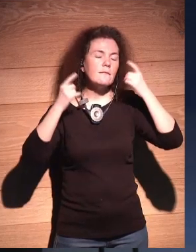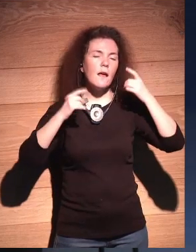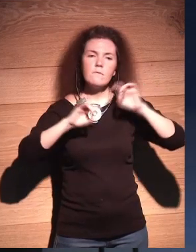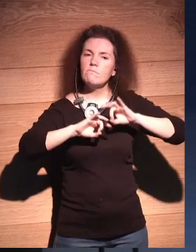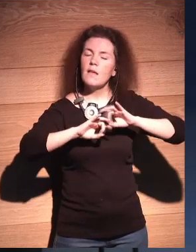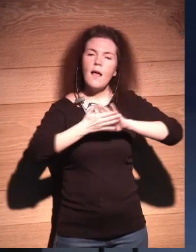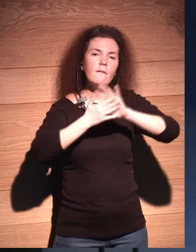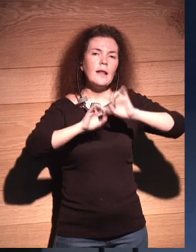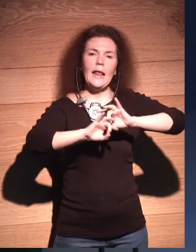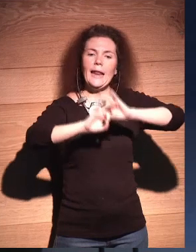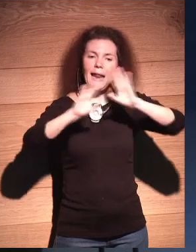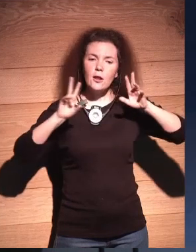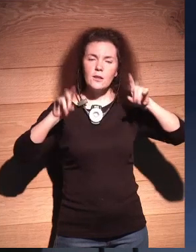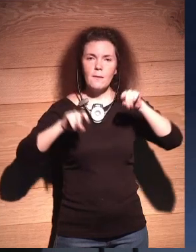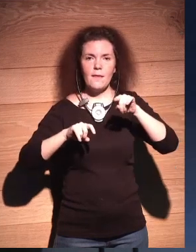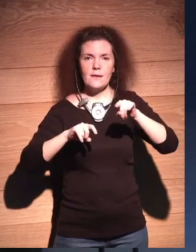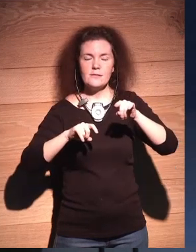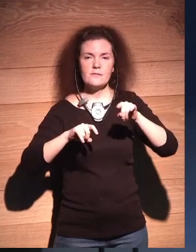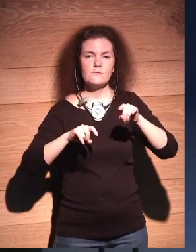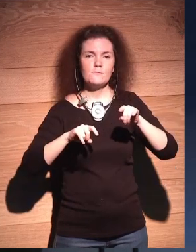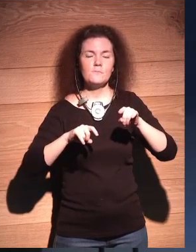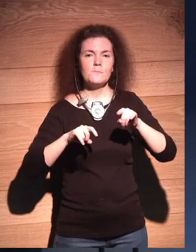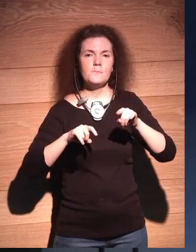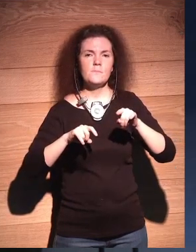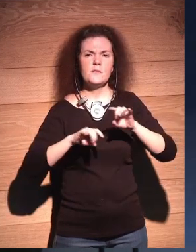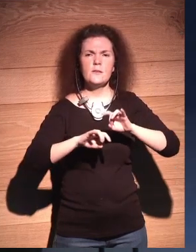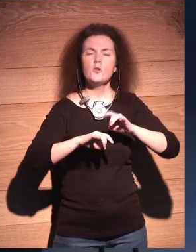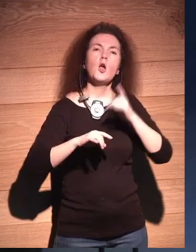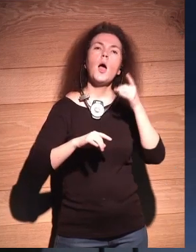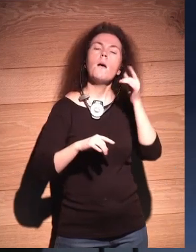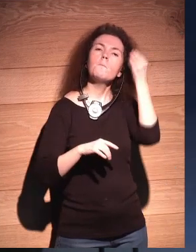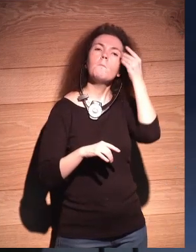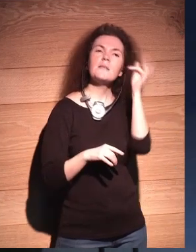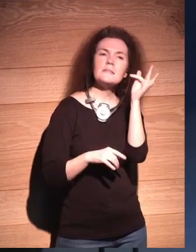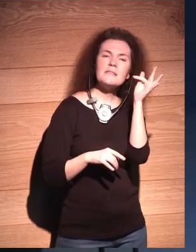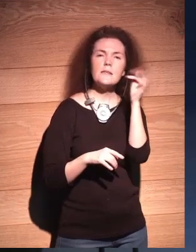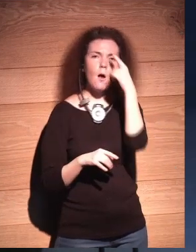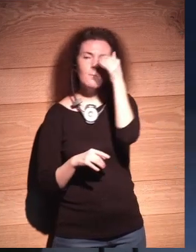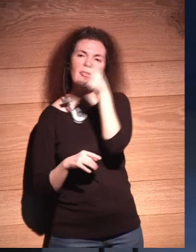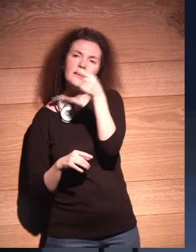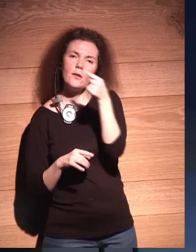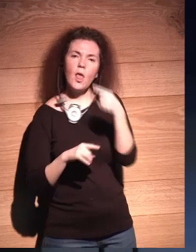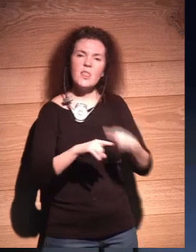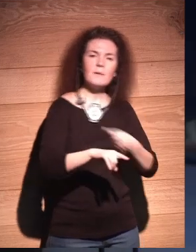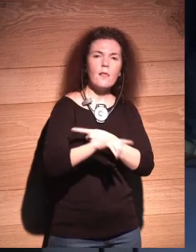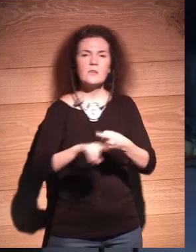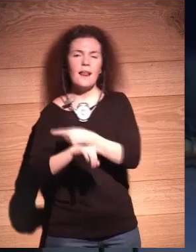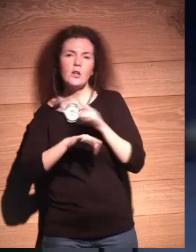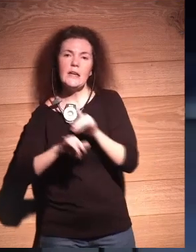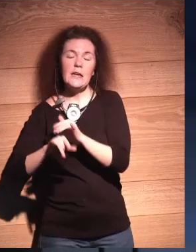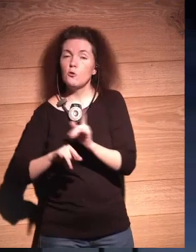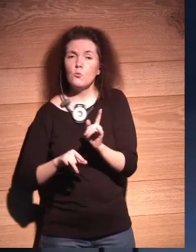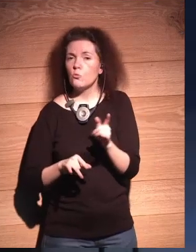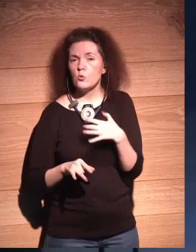overly optimistic or overly pessimistic, because it is really a quite